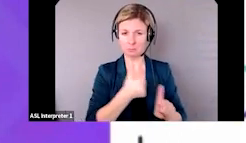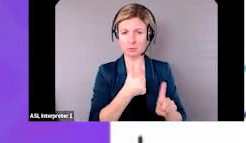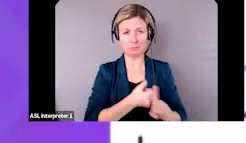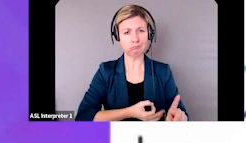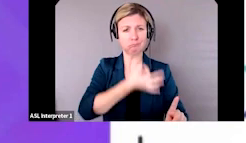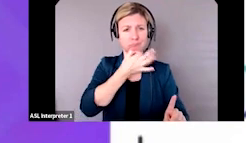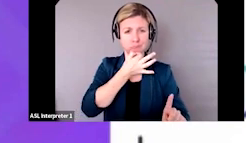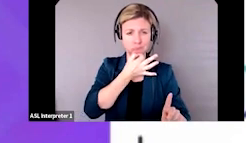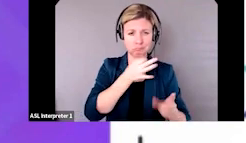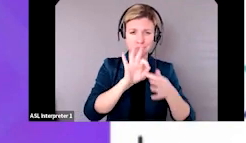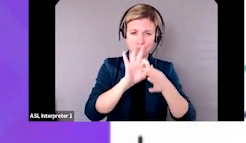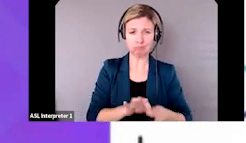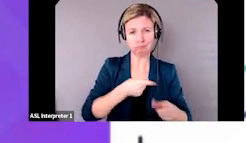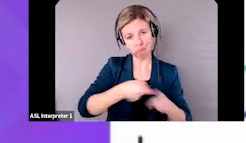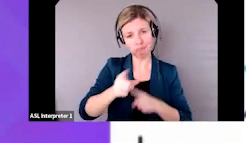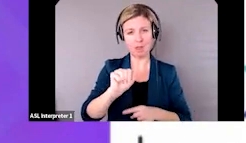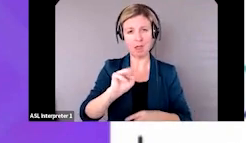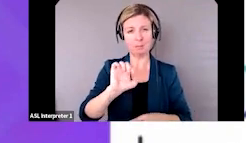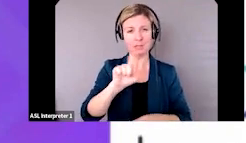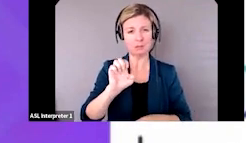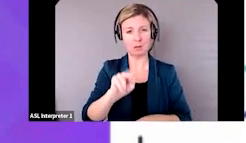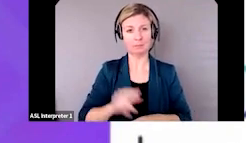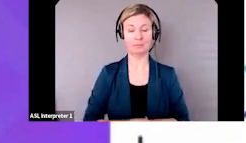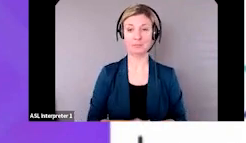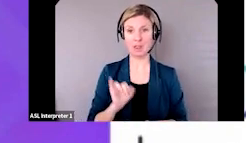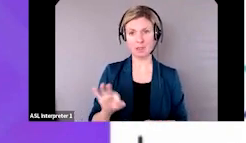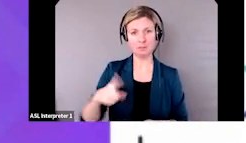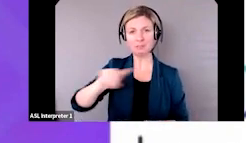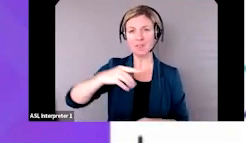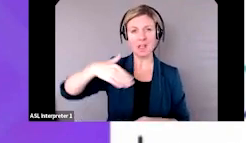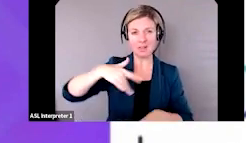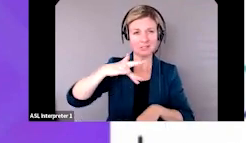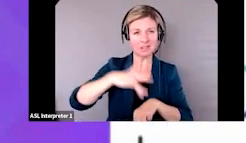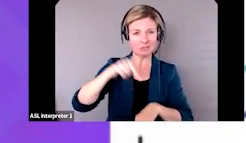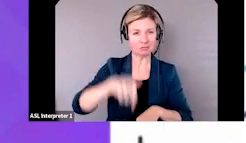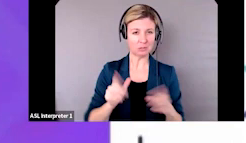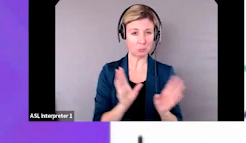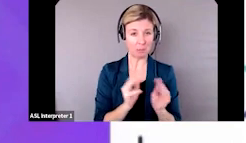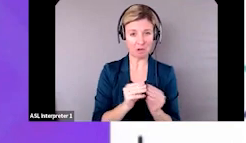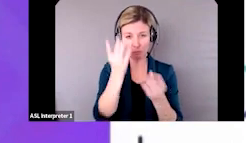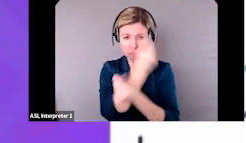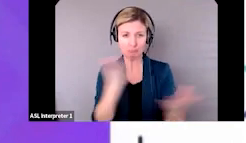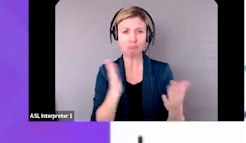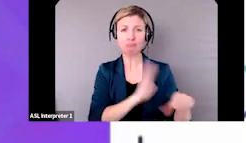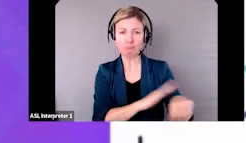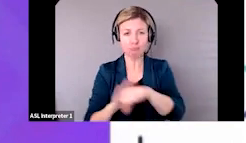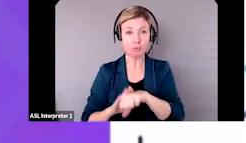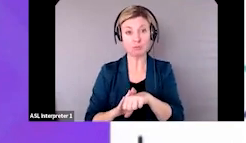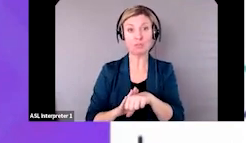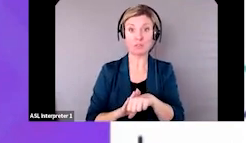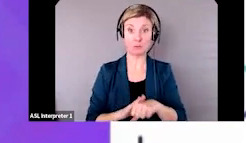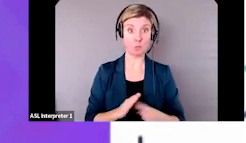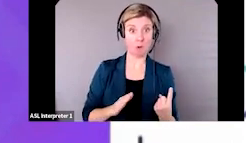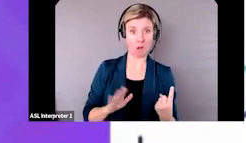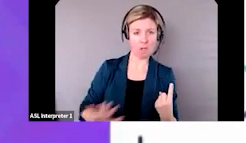In case some of you are new to Boundless Accelerator, a quick background. Boundless Accelerator is one of 17 regional